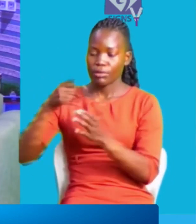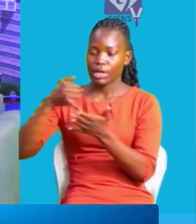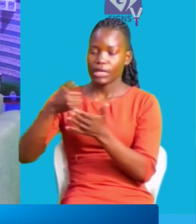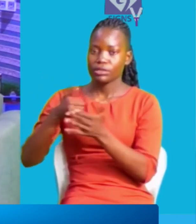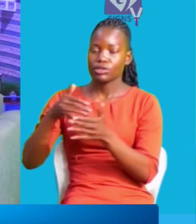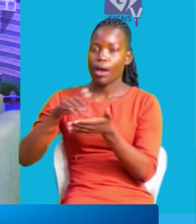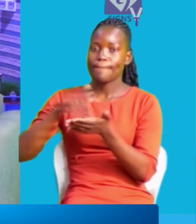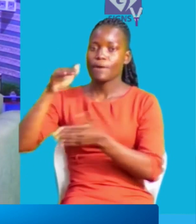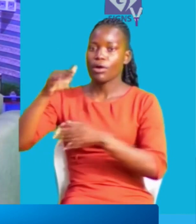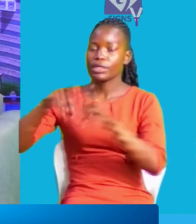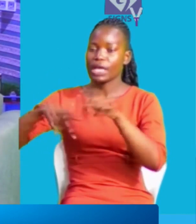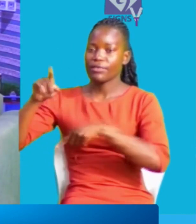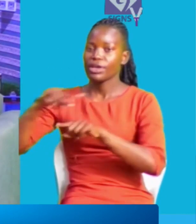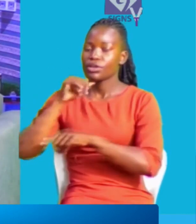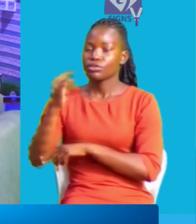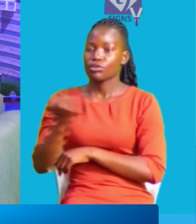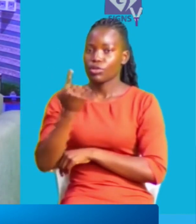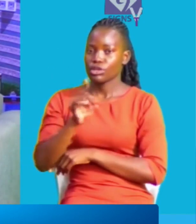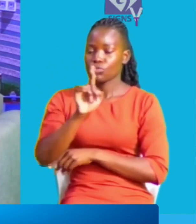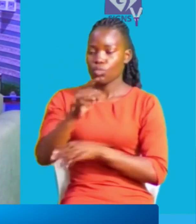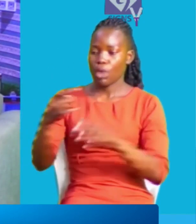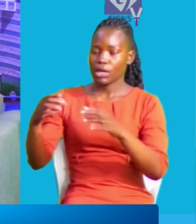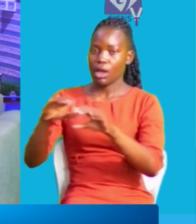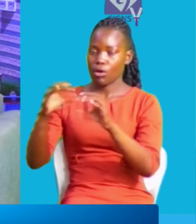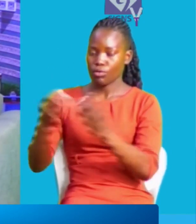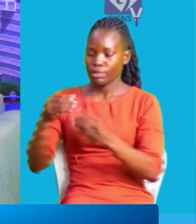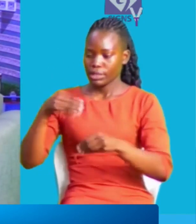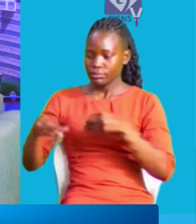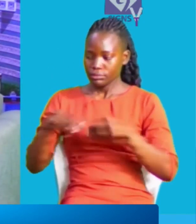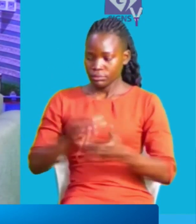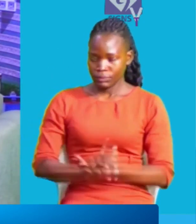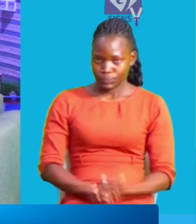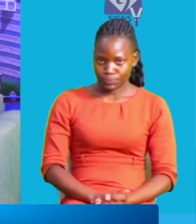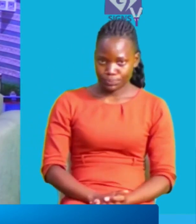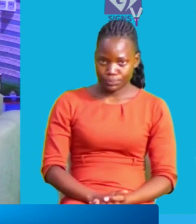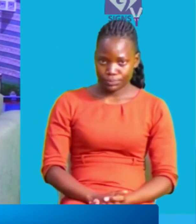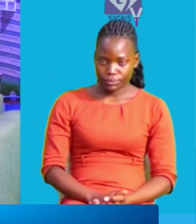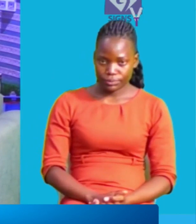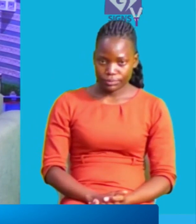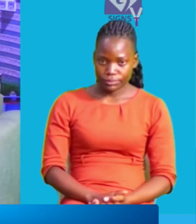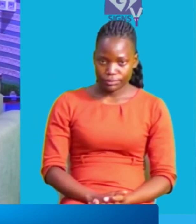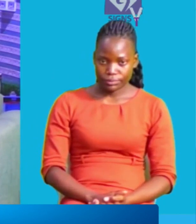the inclusion more diverse, not only to a particular disability? All right.